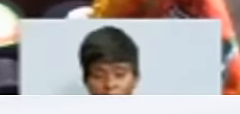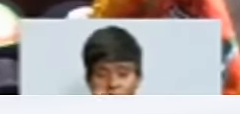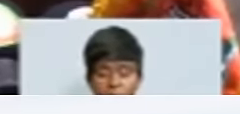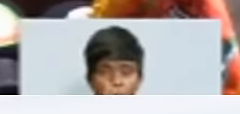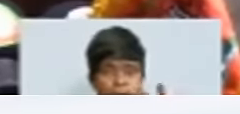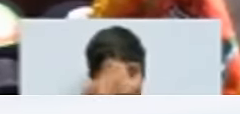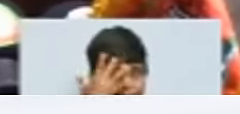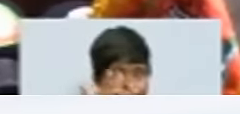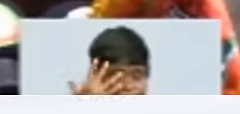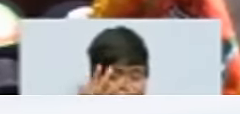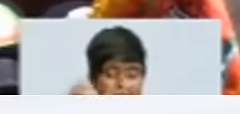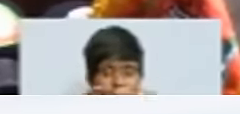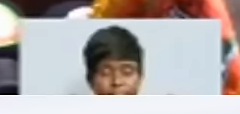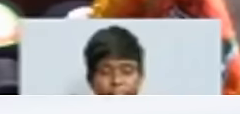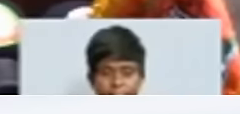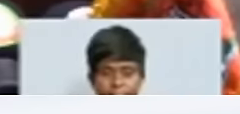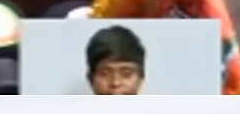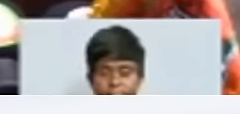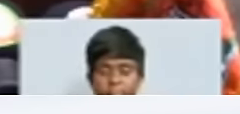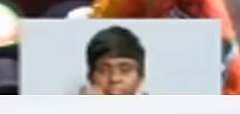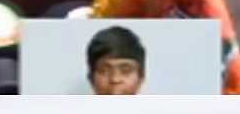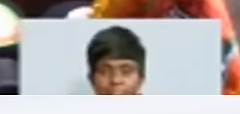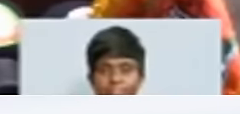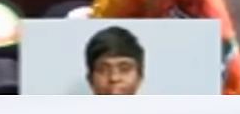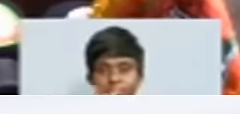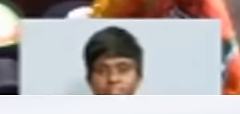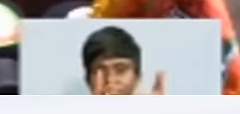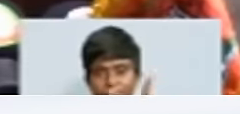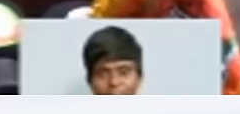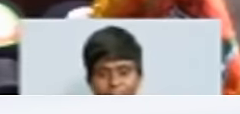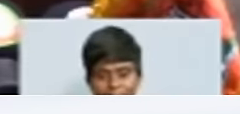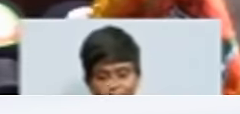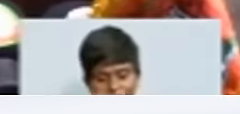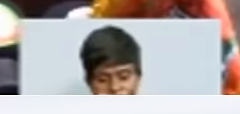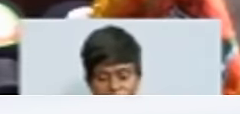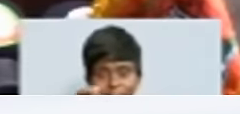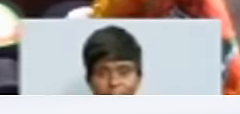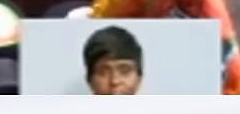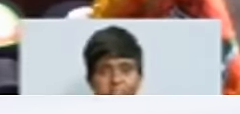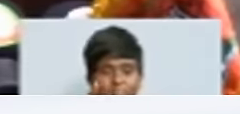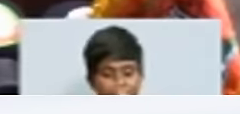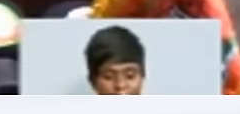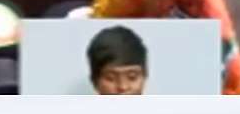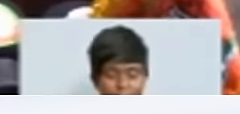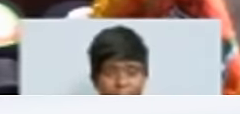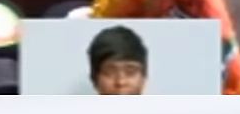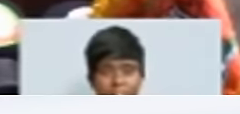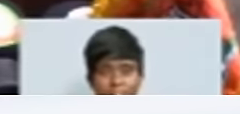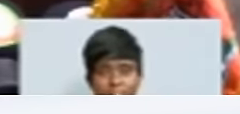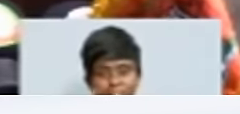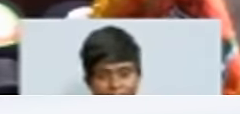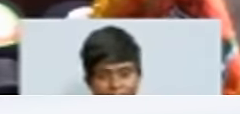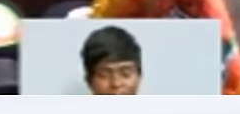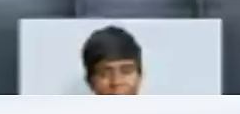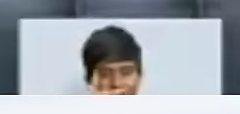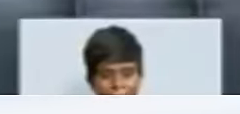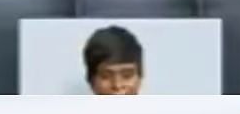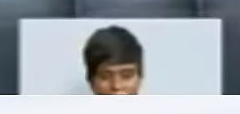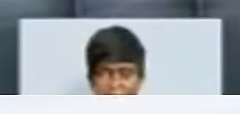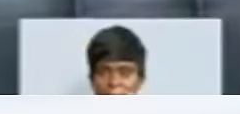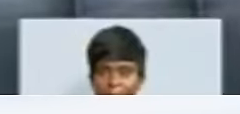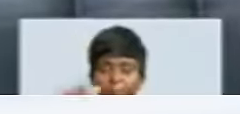correctional facilities to allow accused persons access to legal services at the point of need.